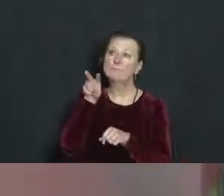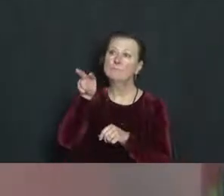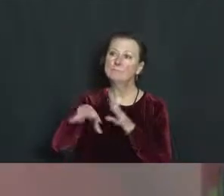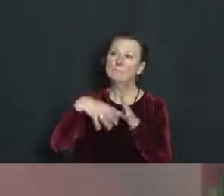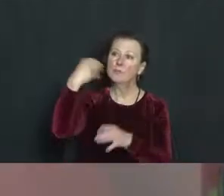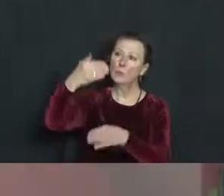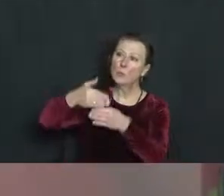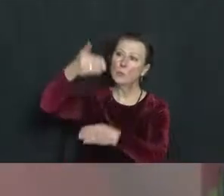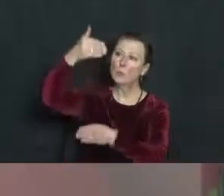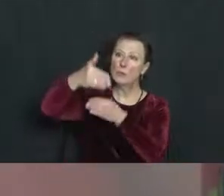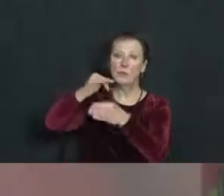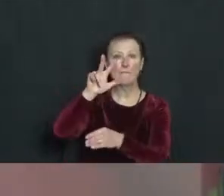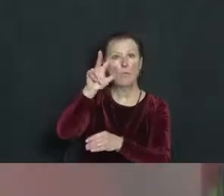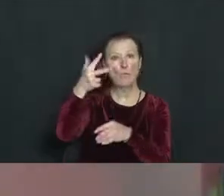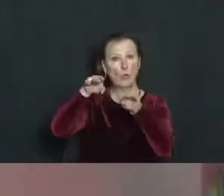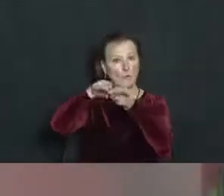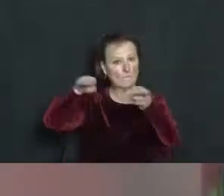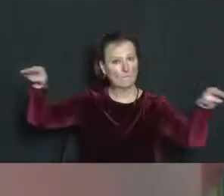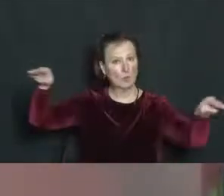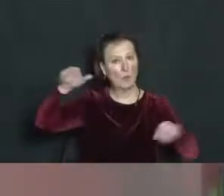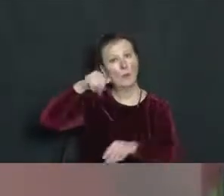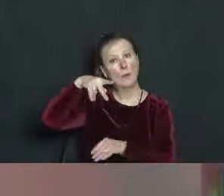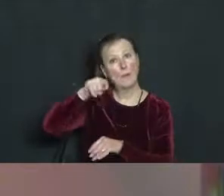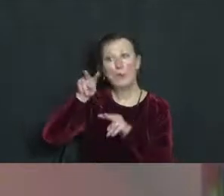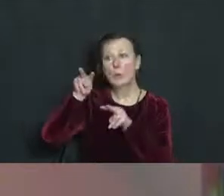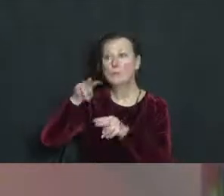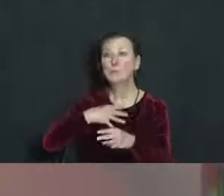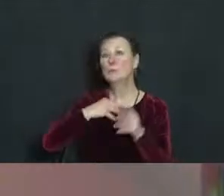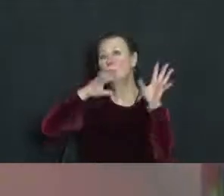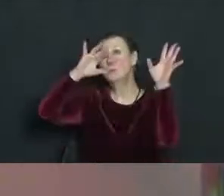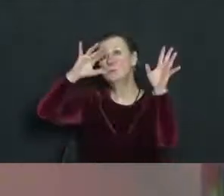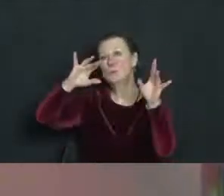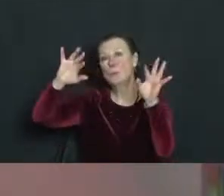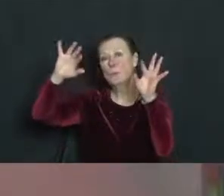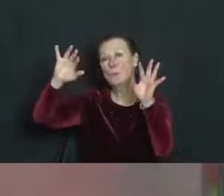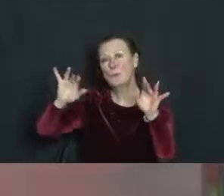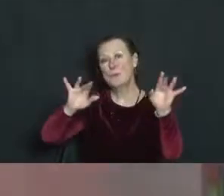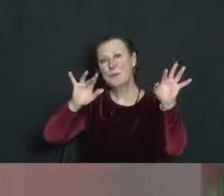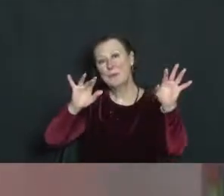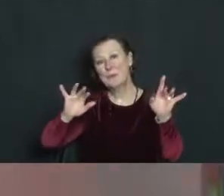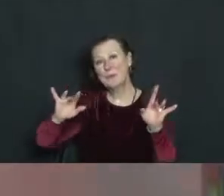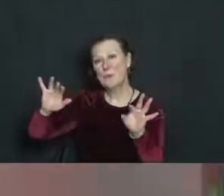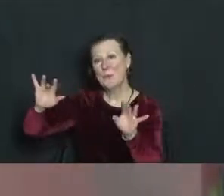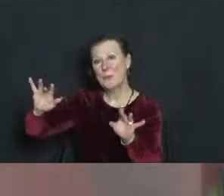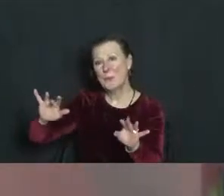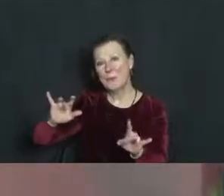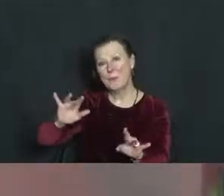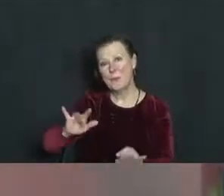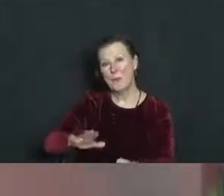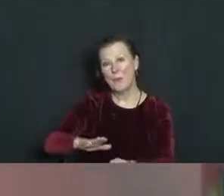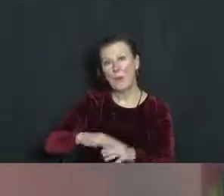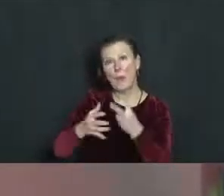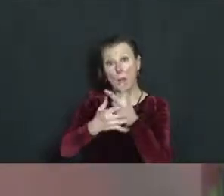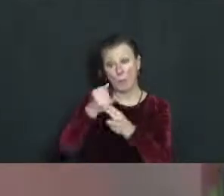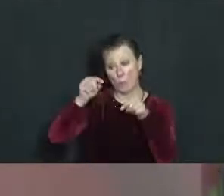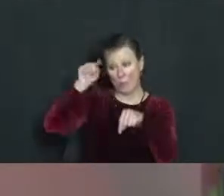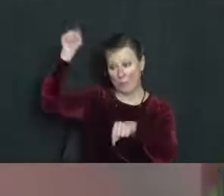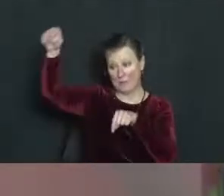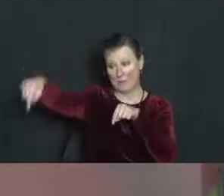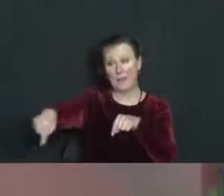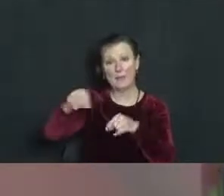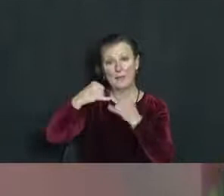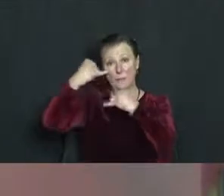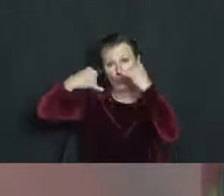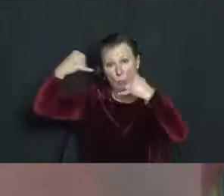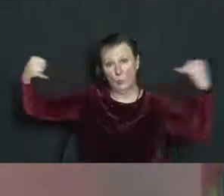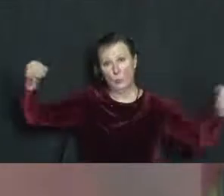of our third-floor apartment as the snow gently fell on both sides of the barbed wire fence that separated